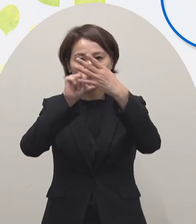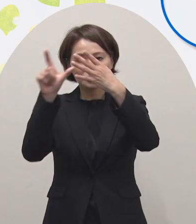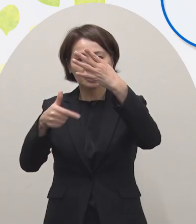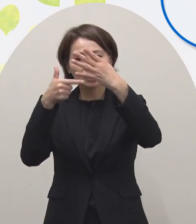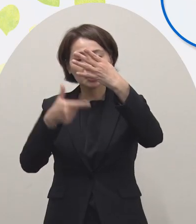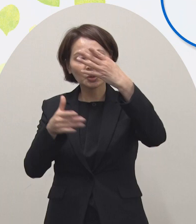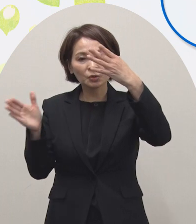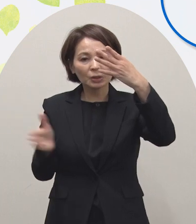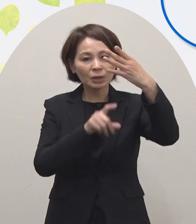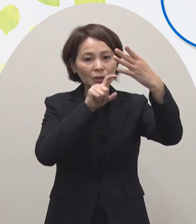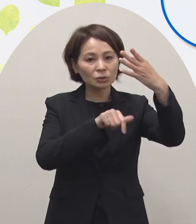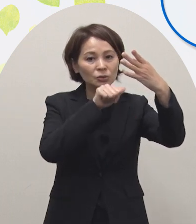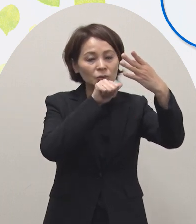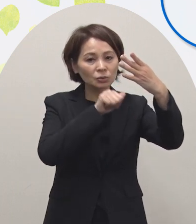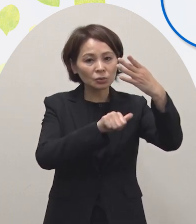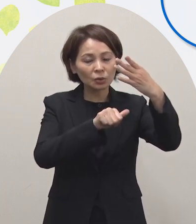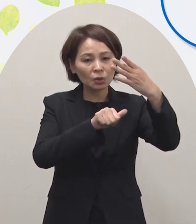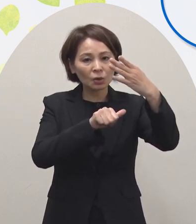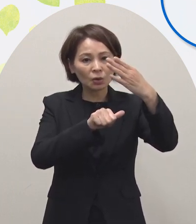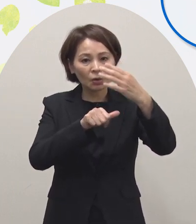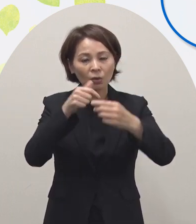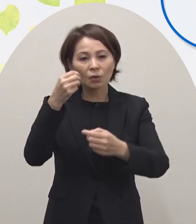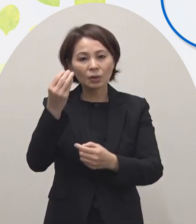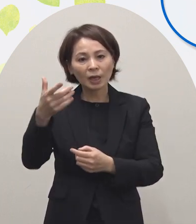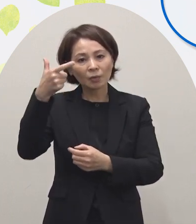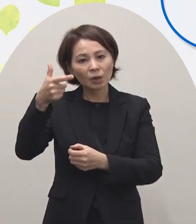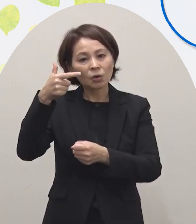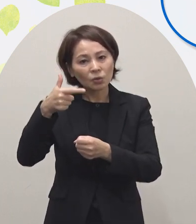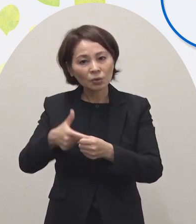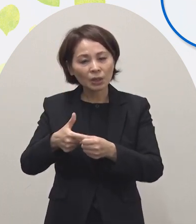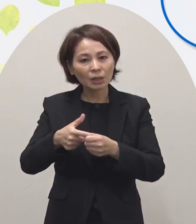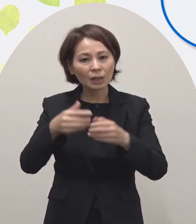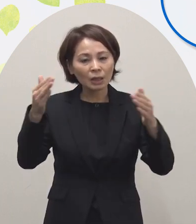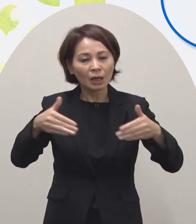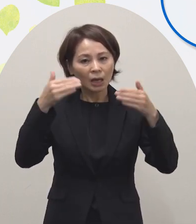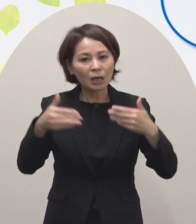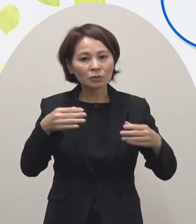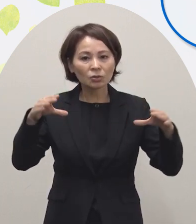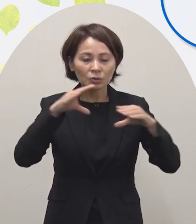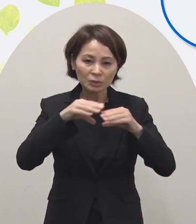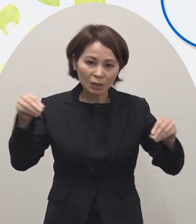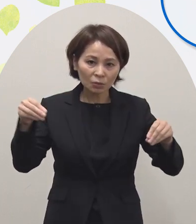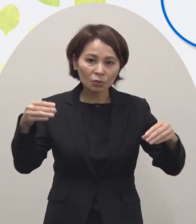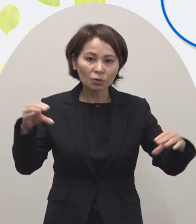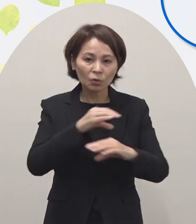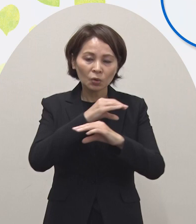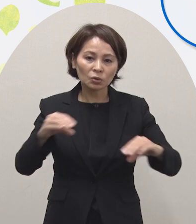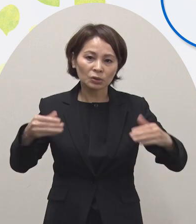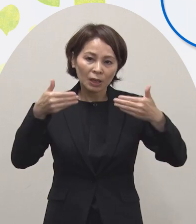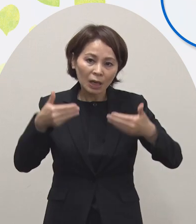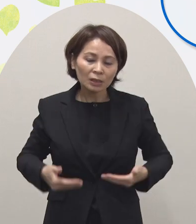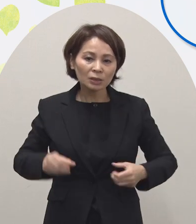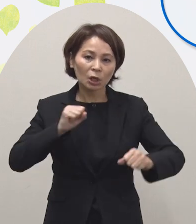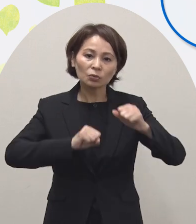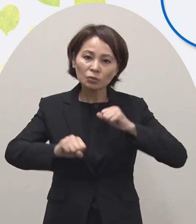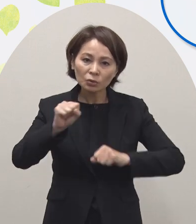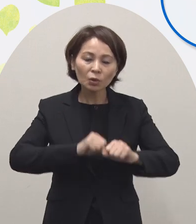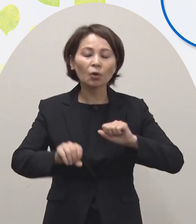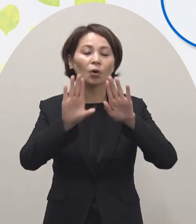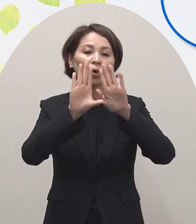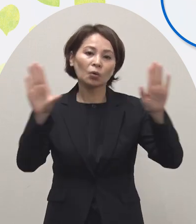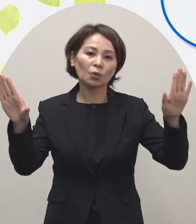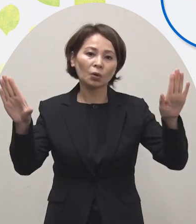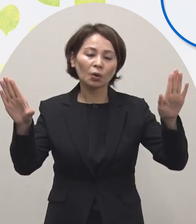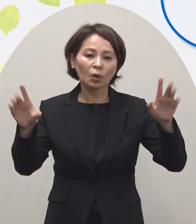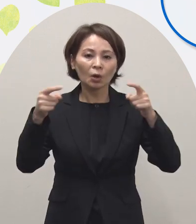In conjunction with the Spring National Traffic Safety Campaign 2024, from April 6 to 15, Minato City will also hold